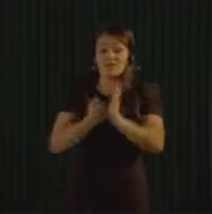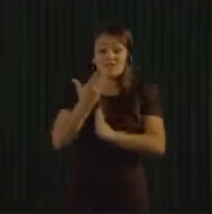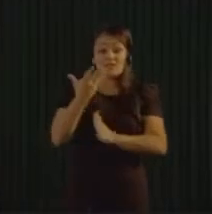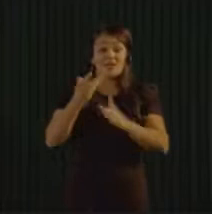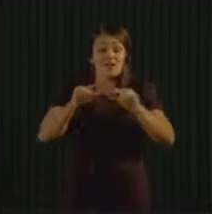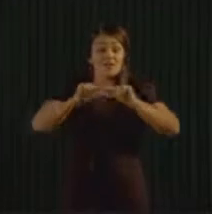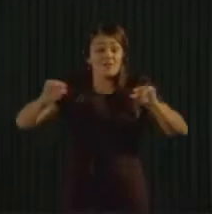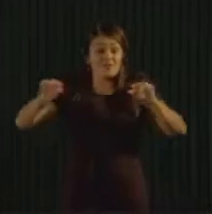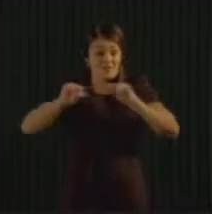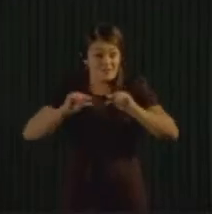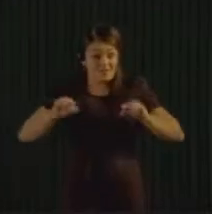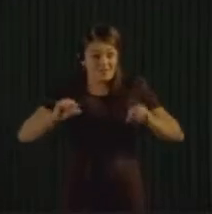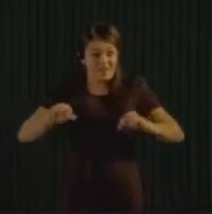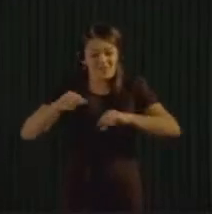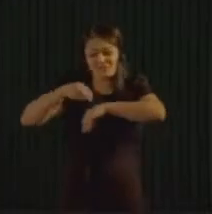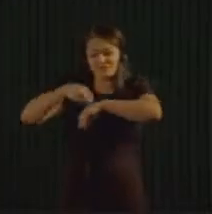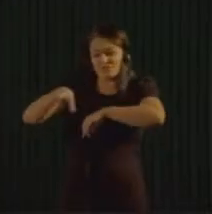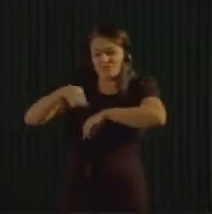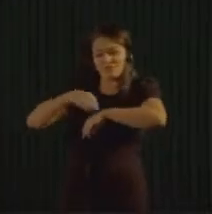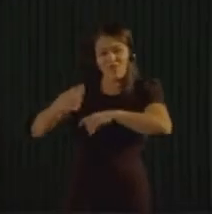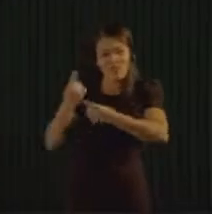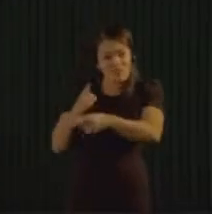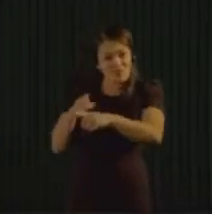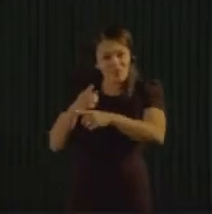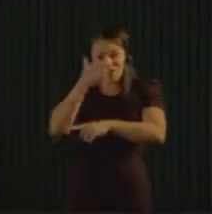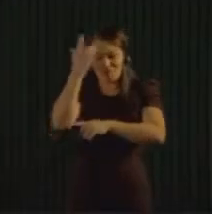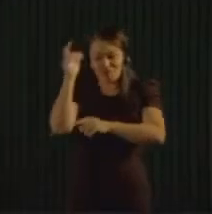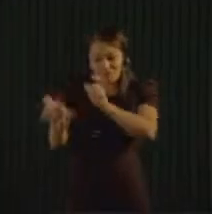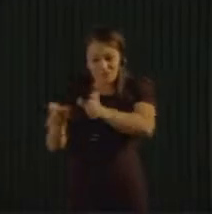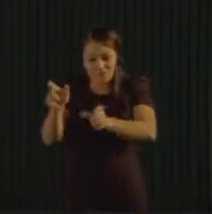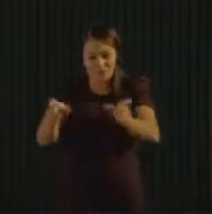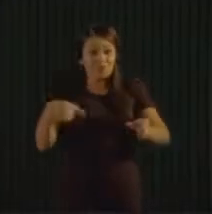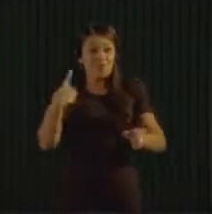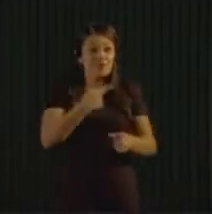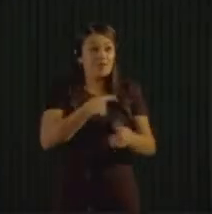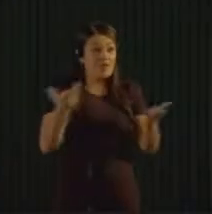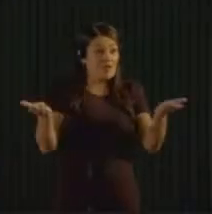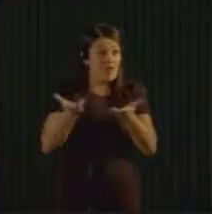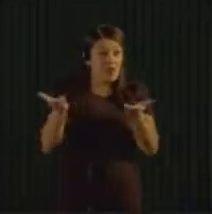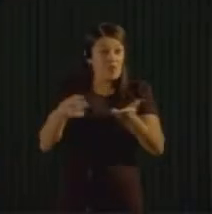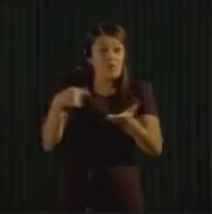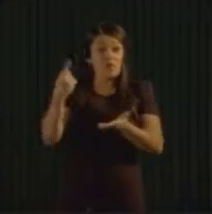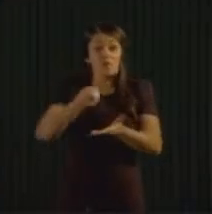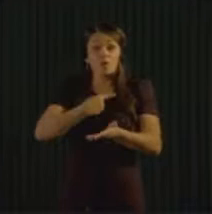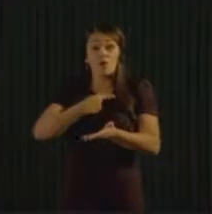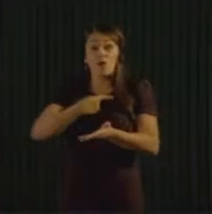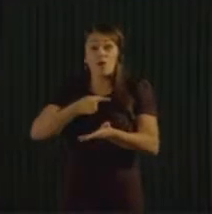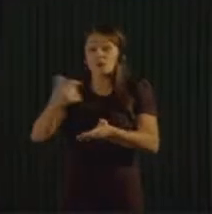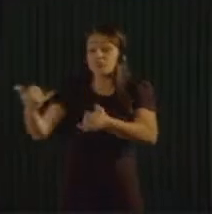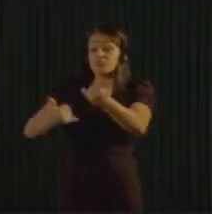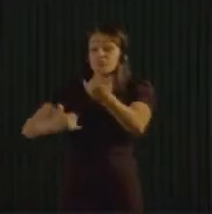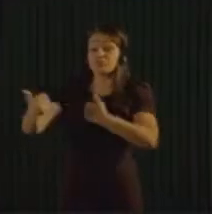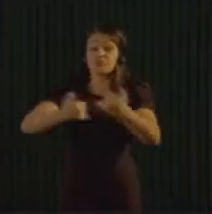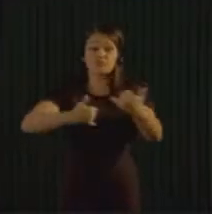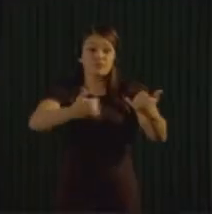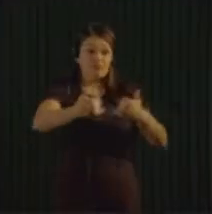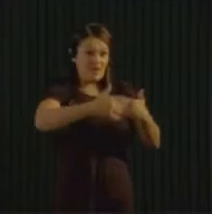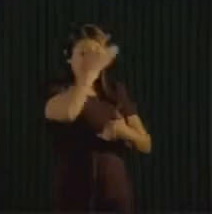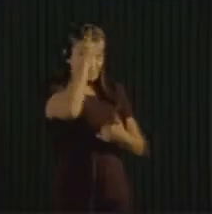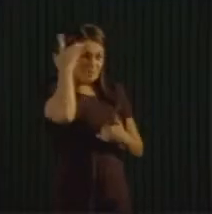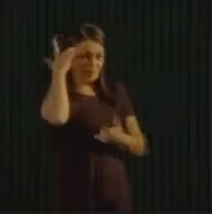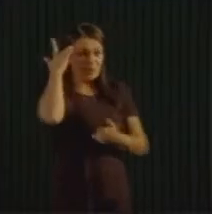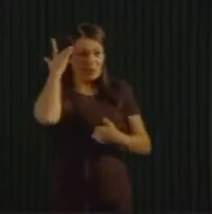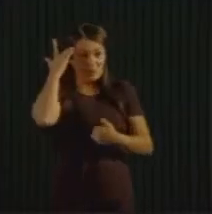So right now, we also collected the ideas by the citizens to say that these kind of things we want to see in the cities, and